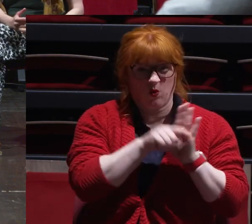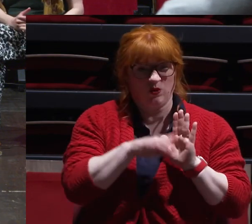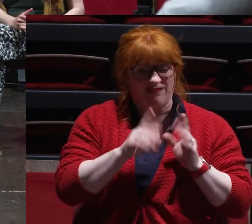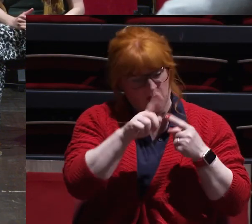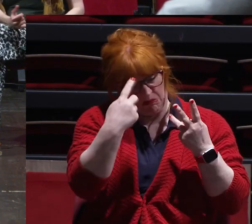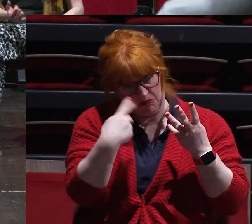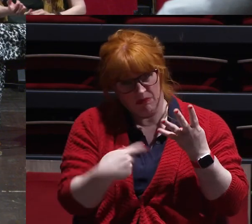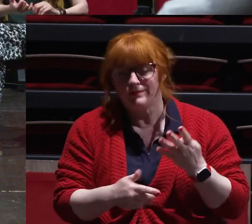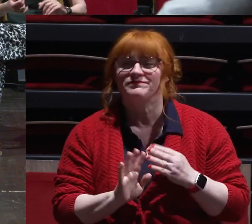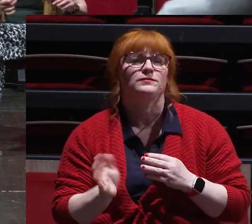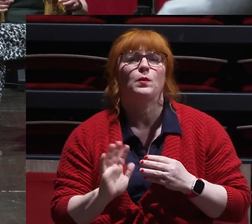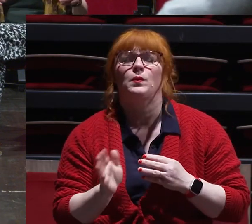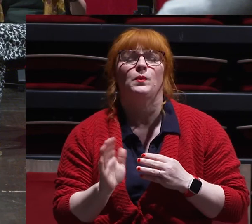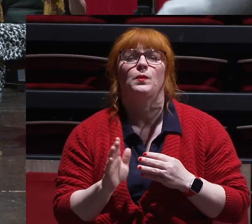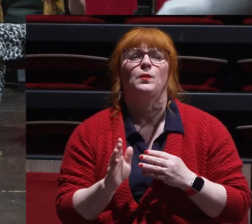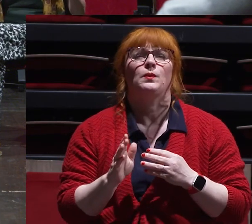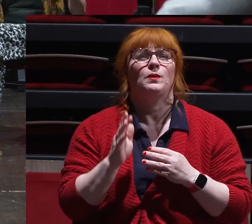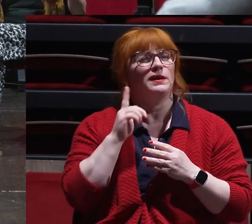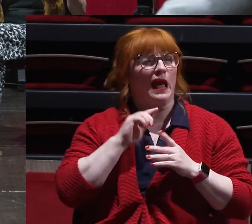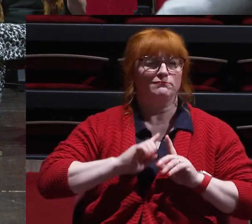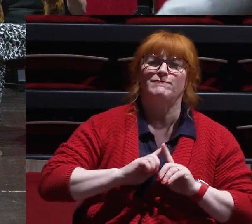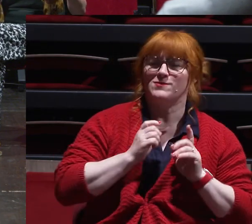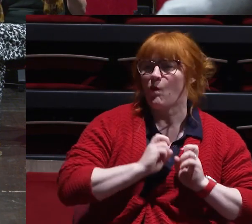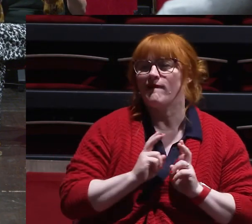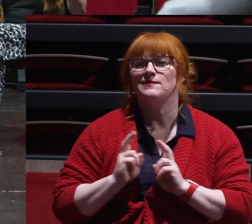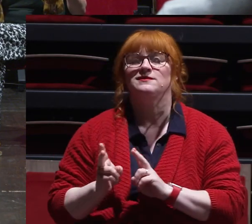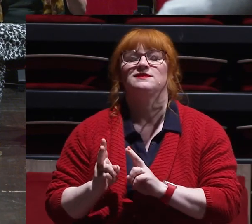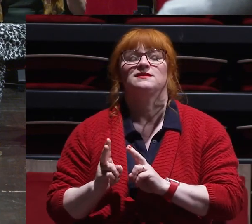an inexact science, and that